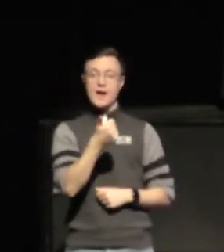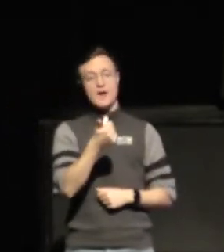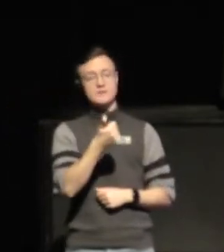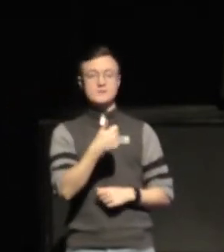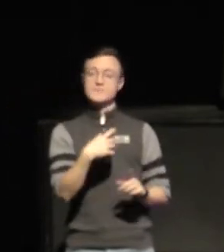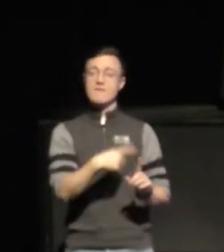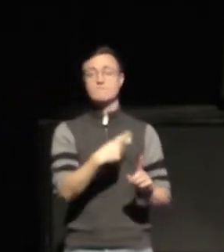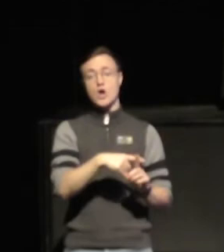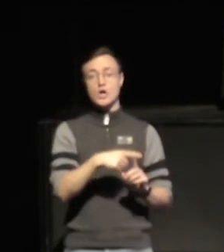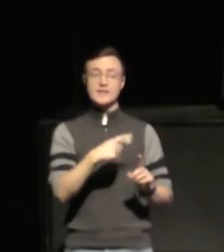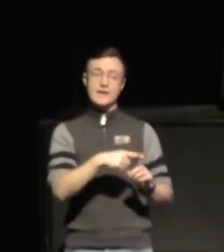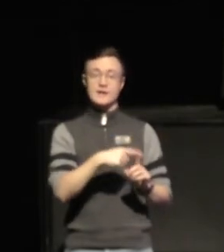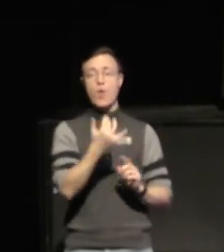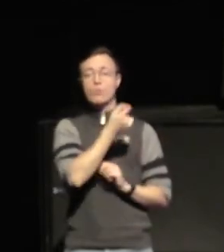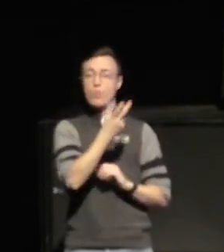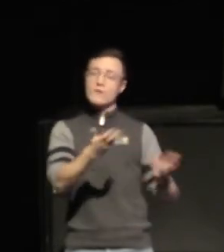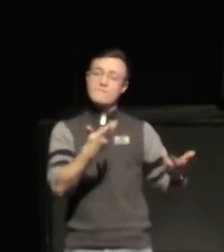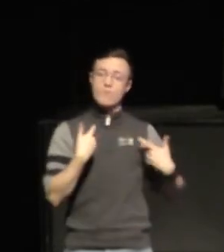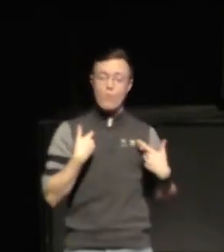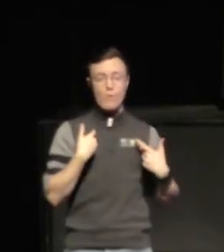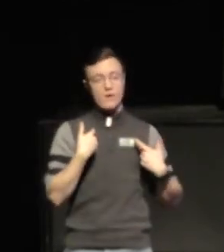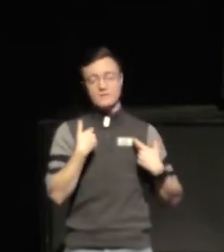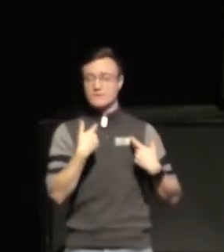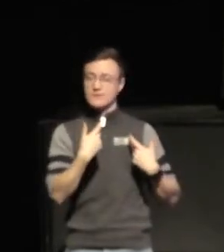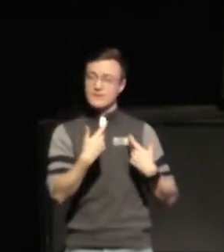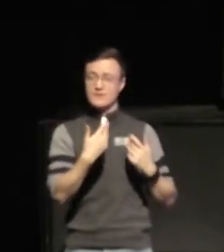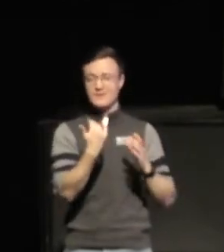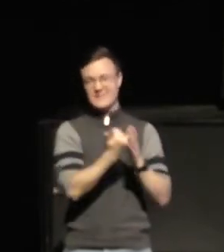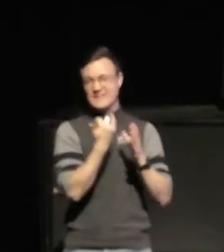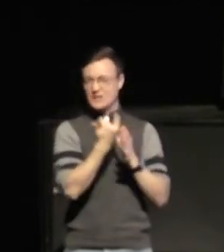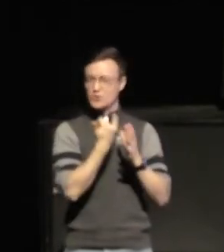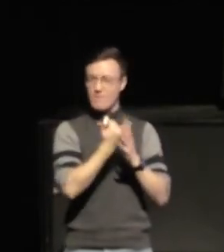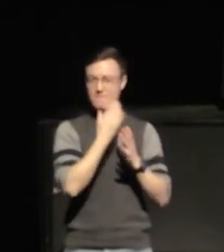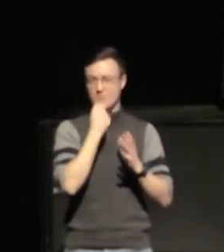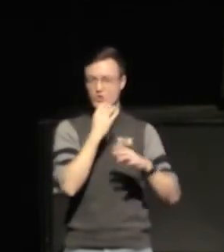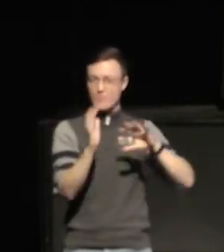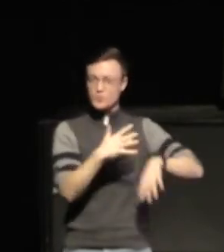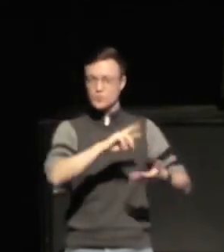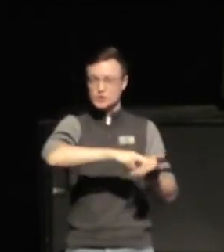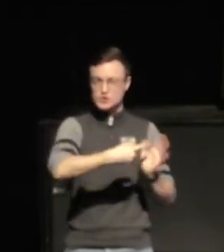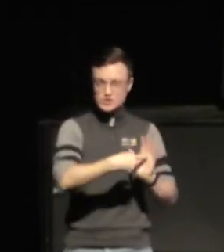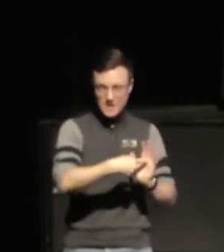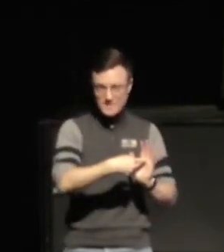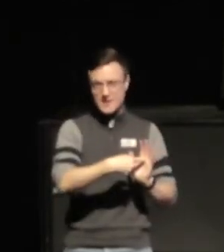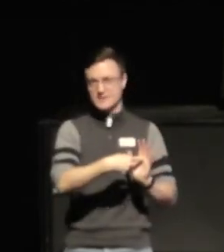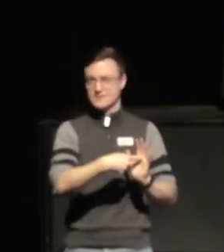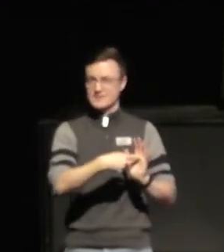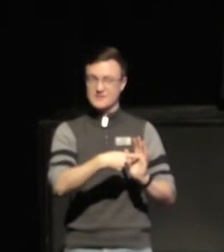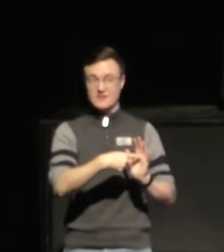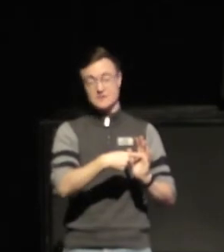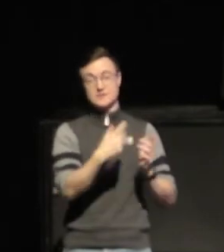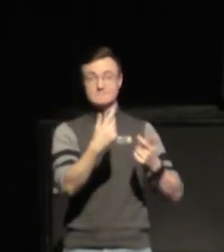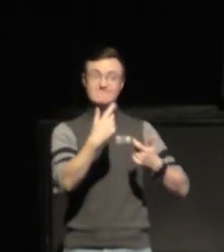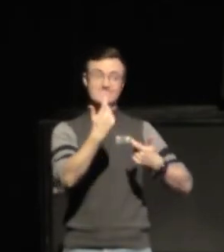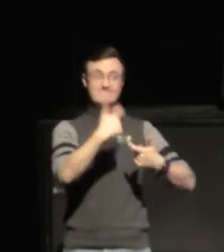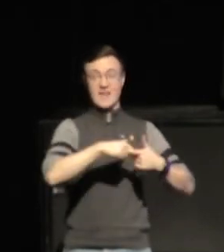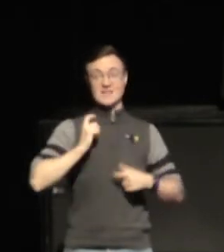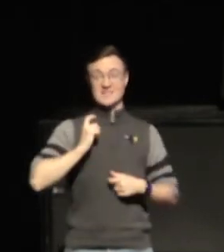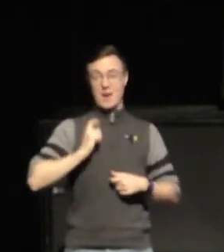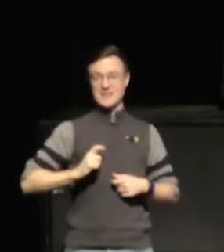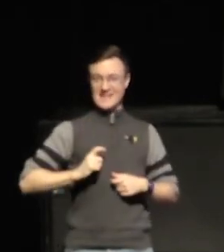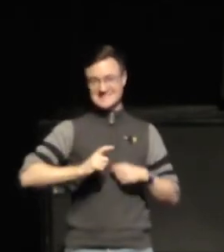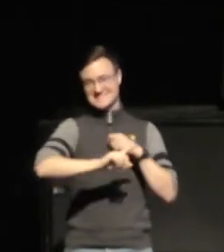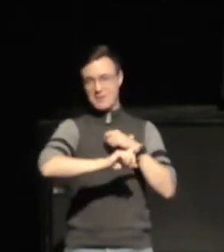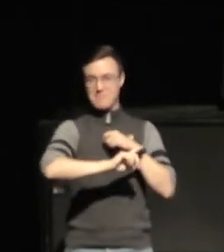in a system of food production that's a dominant capitalist